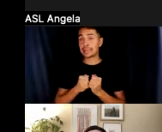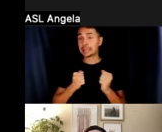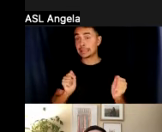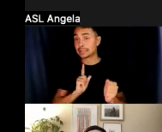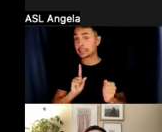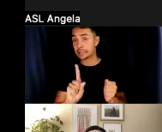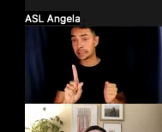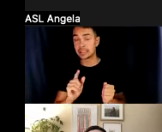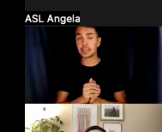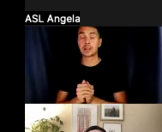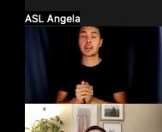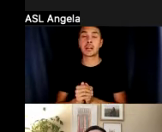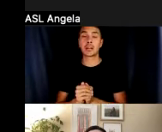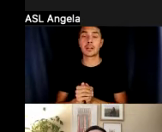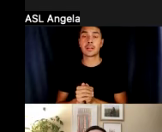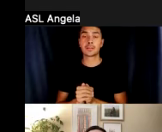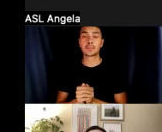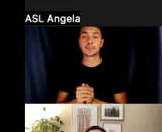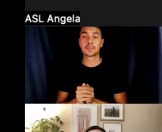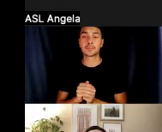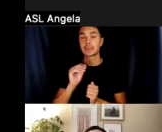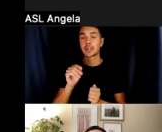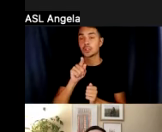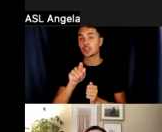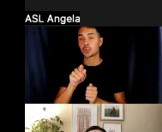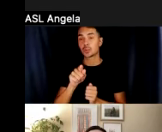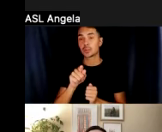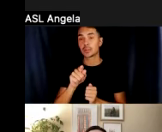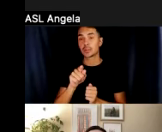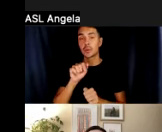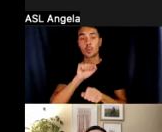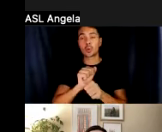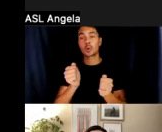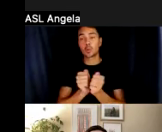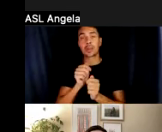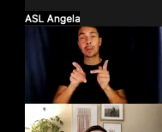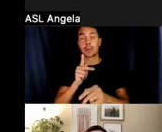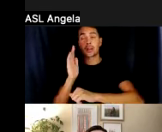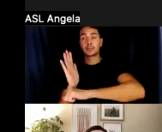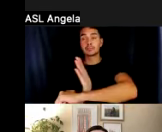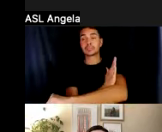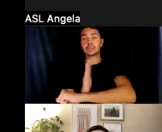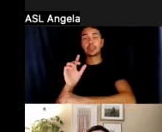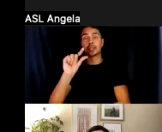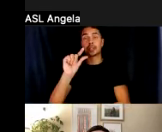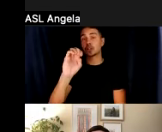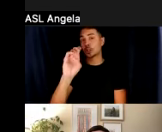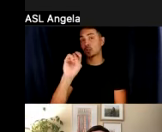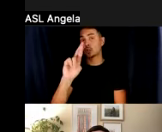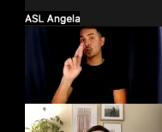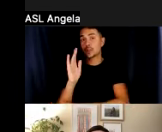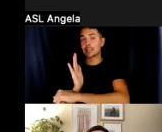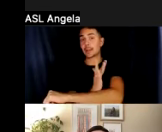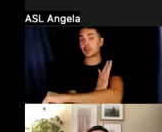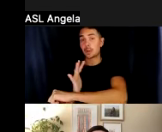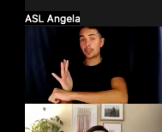about that violence? And are you working with folks across the gender spectrum who experience sexual